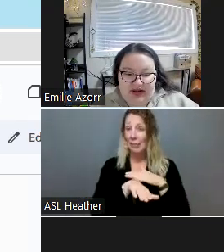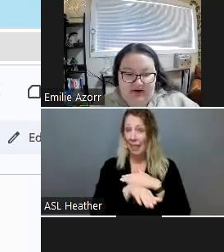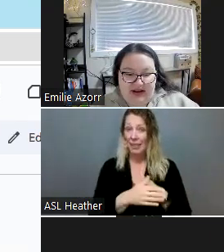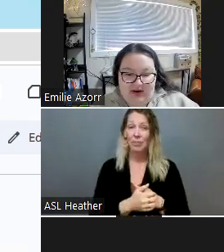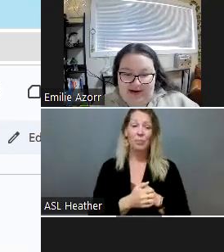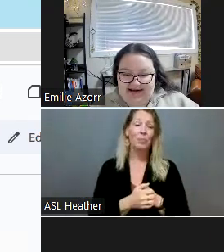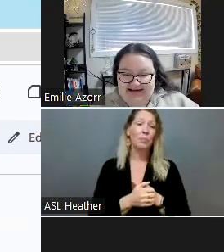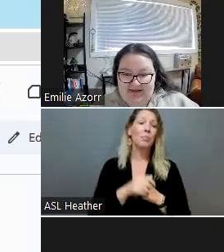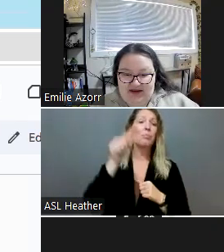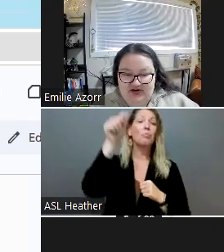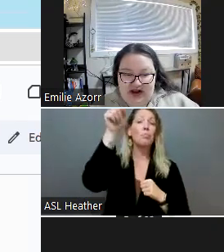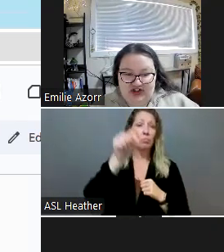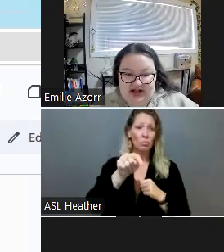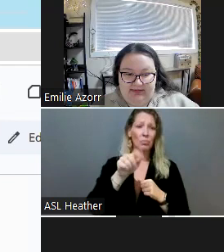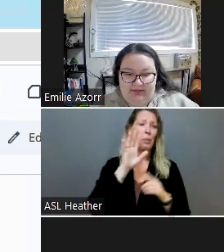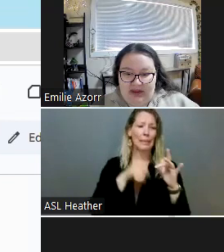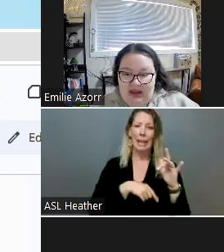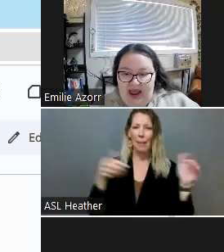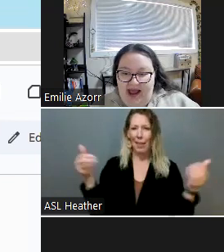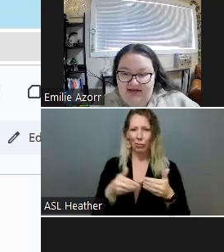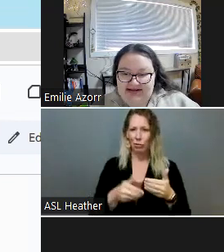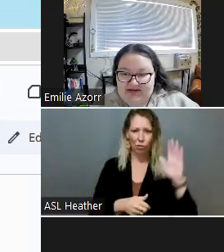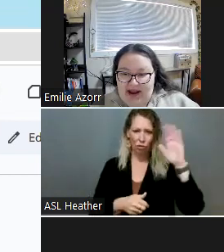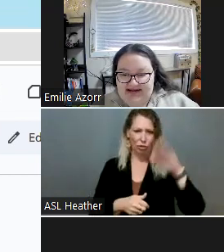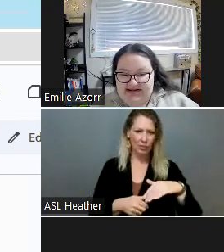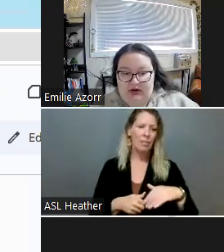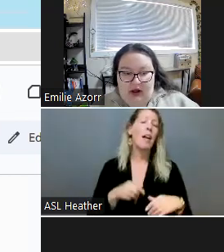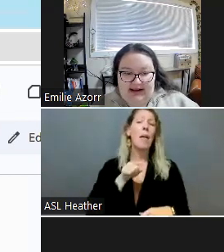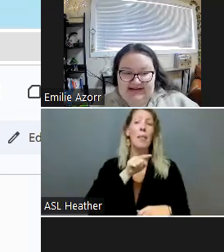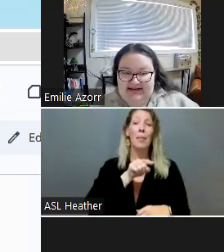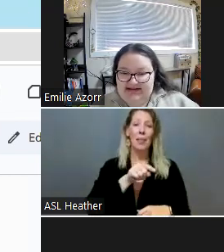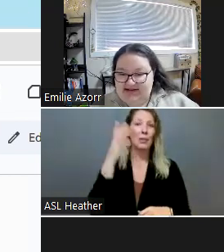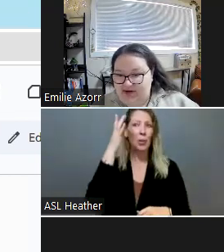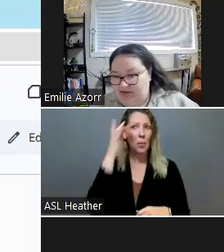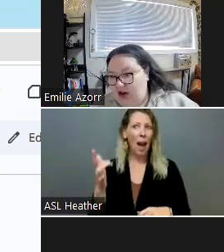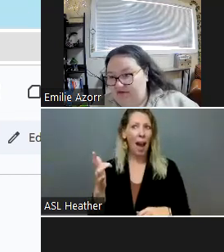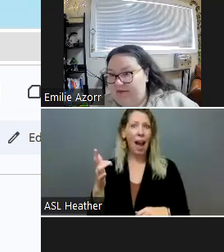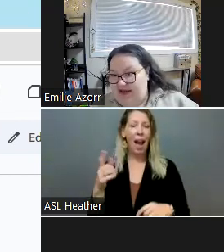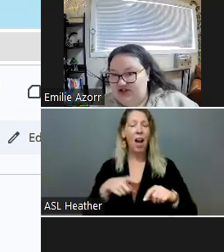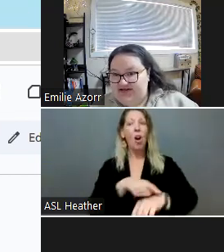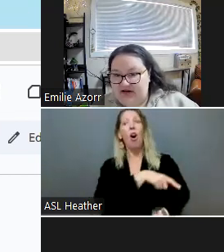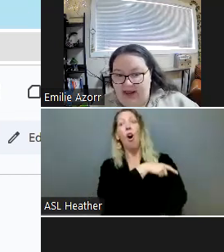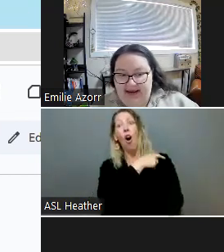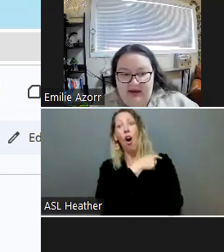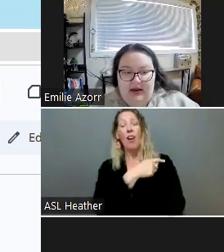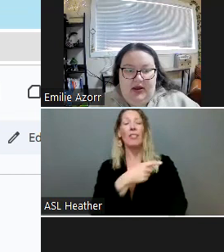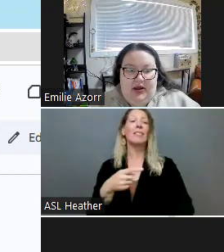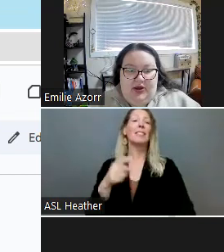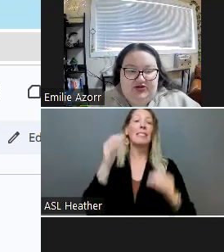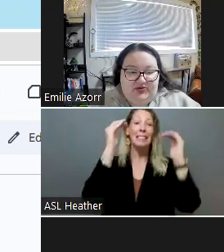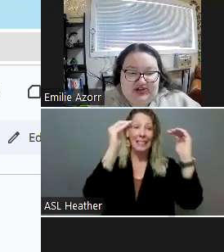going to scroll down here, we're going to skip the introduction. And this is why it's so long, is that this is what all of the pages look